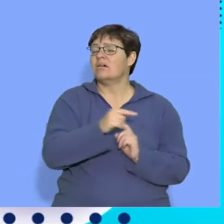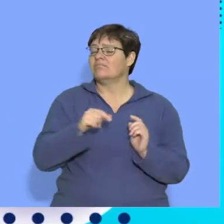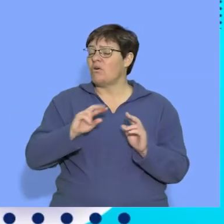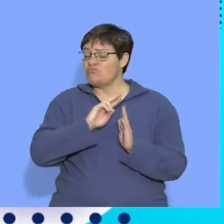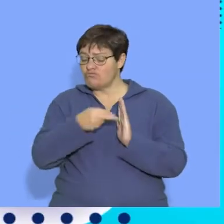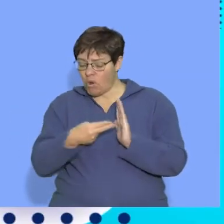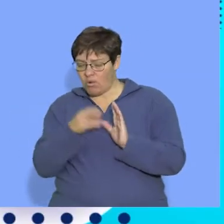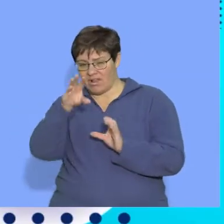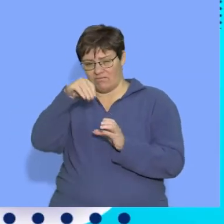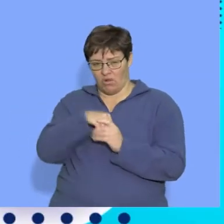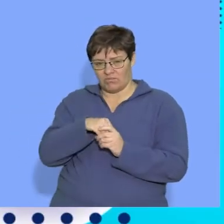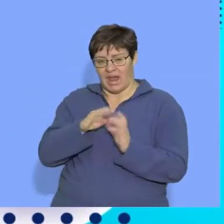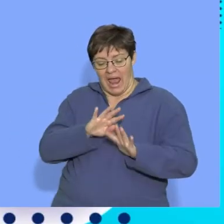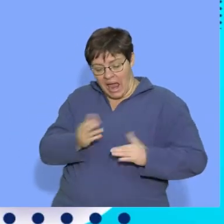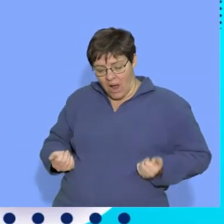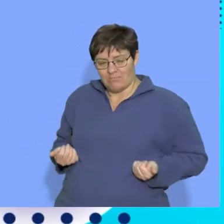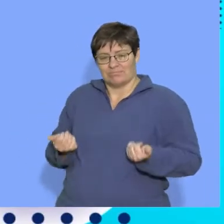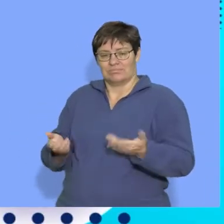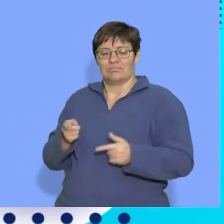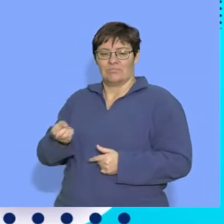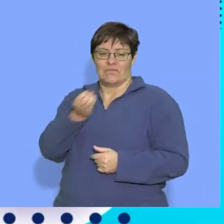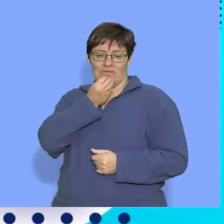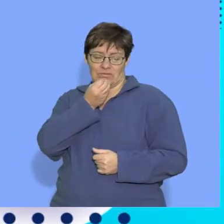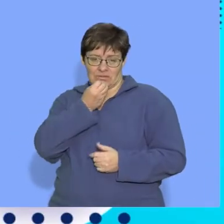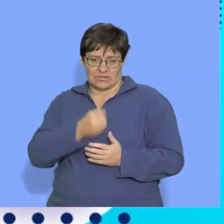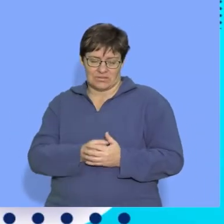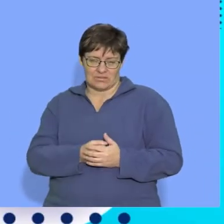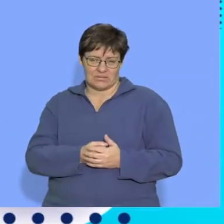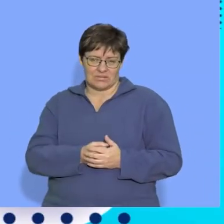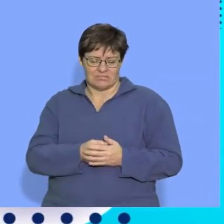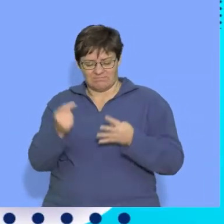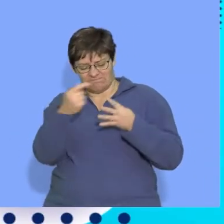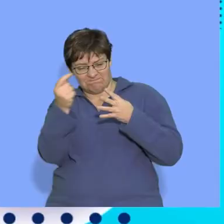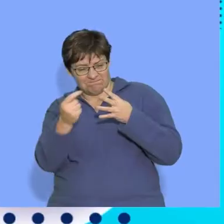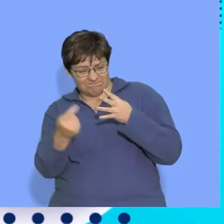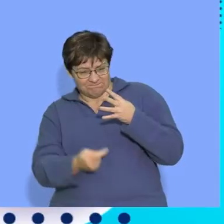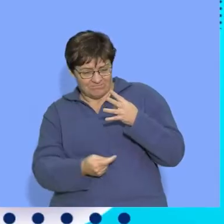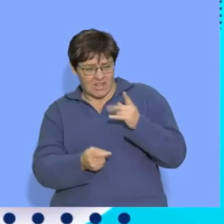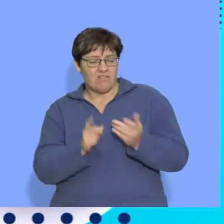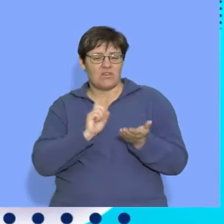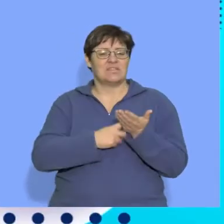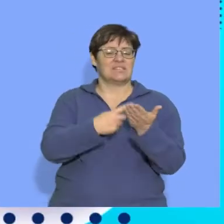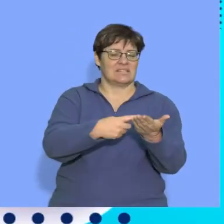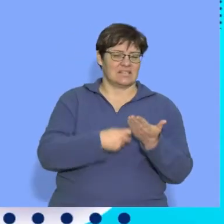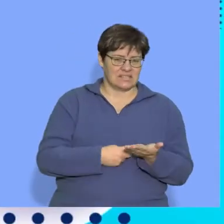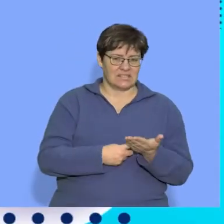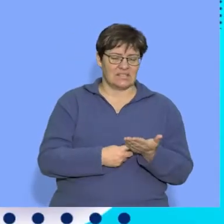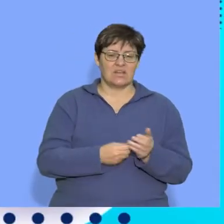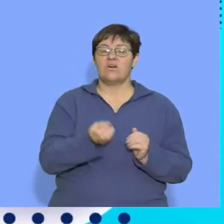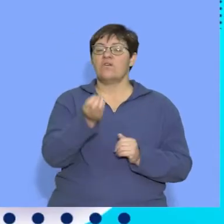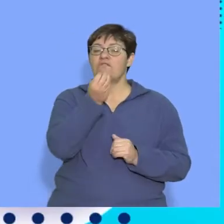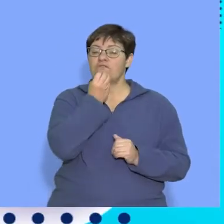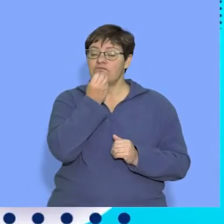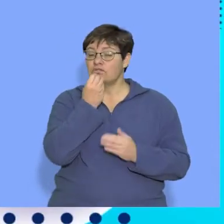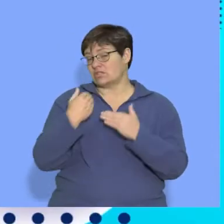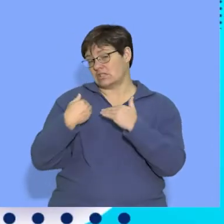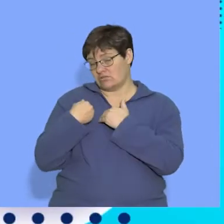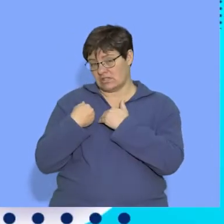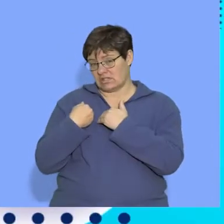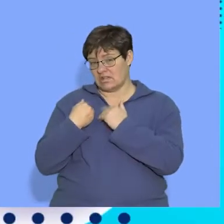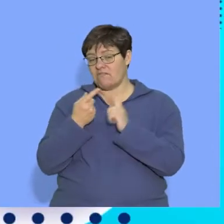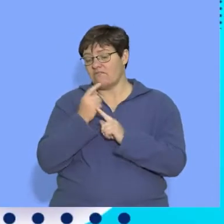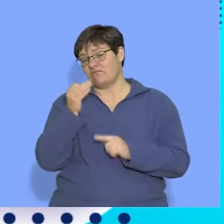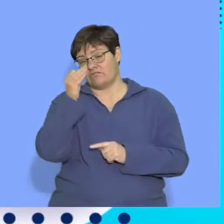how we're able to produce that food. So let's consider those factors when we talk about food security for the